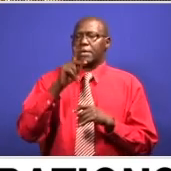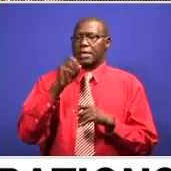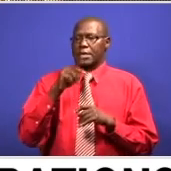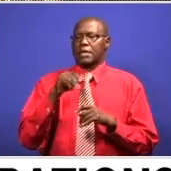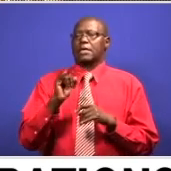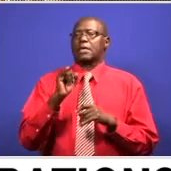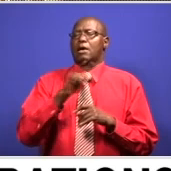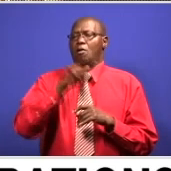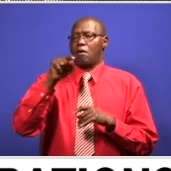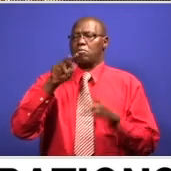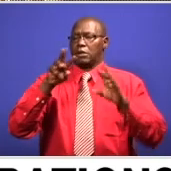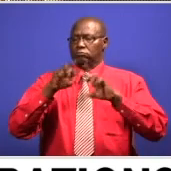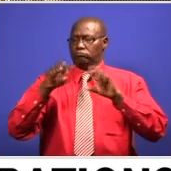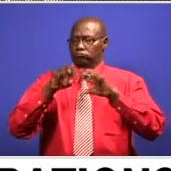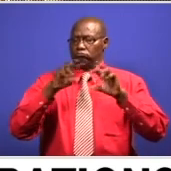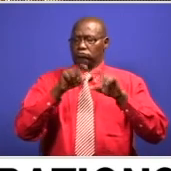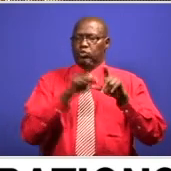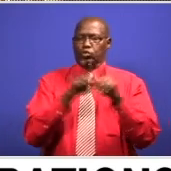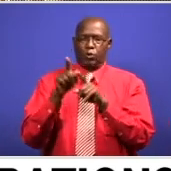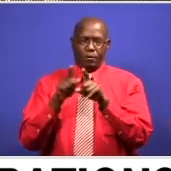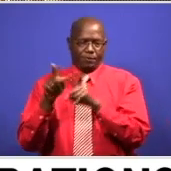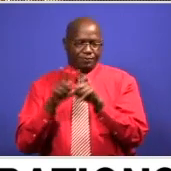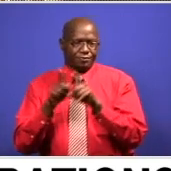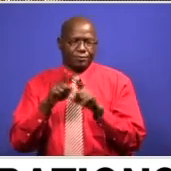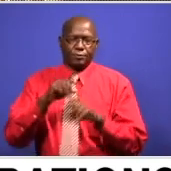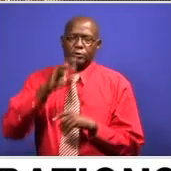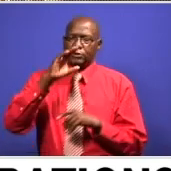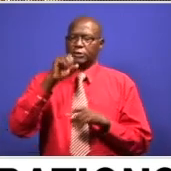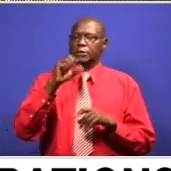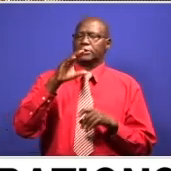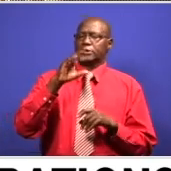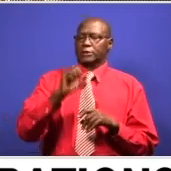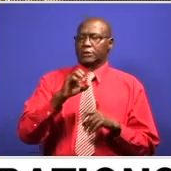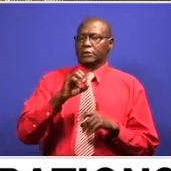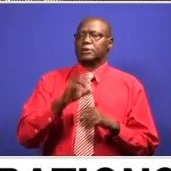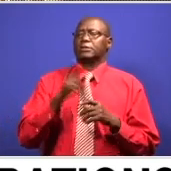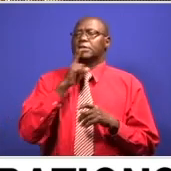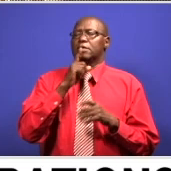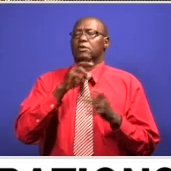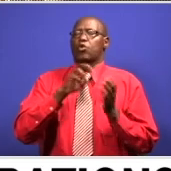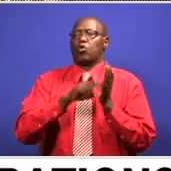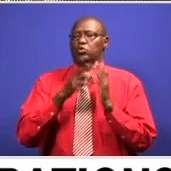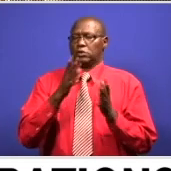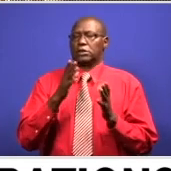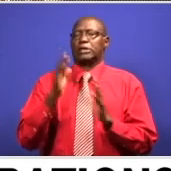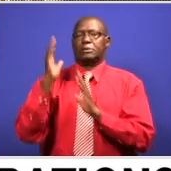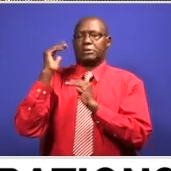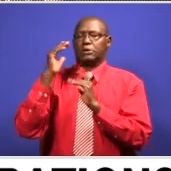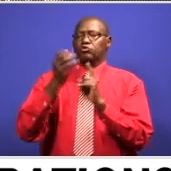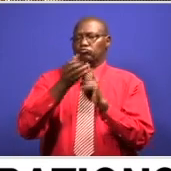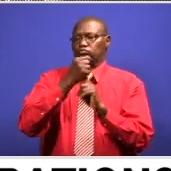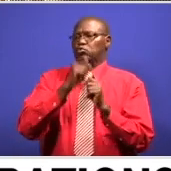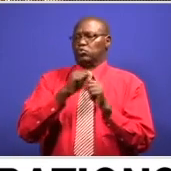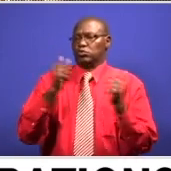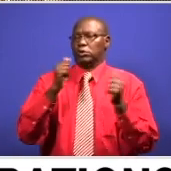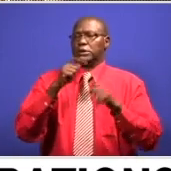tour. Embu County Lands and Urban Development CEC Raymond Kinya said the contractor had lived up to their expectations in terms